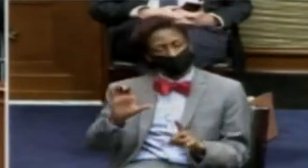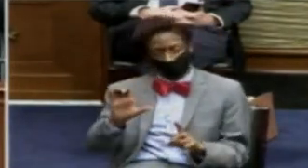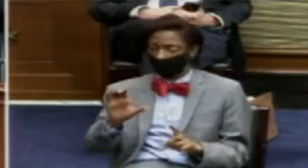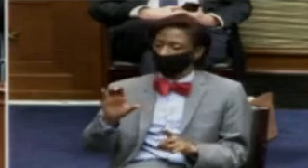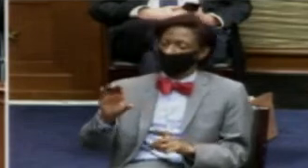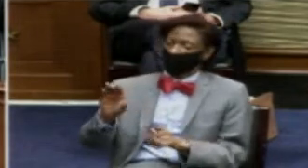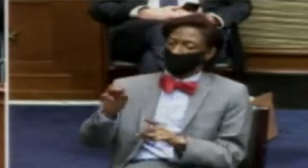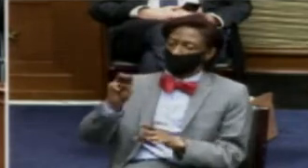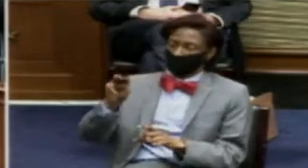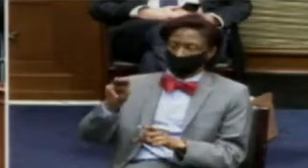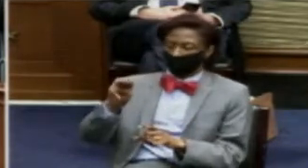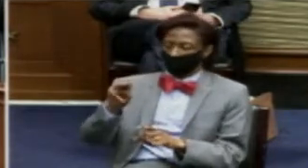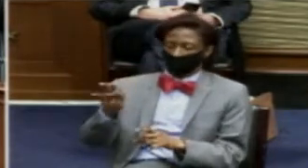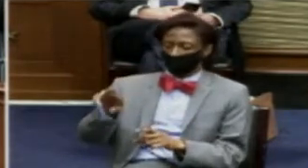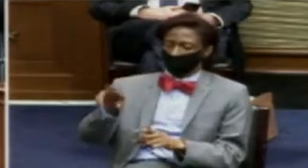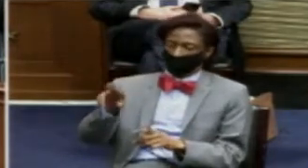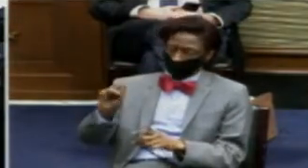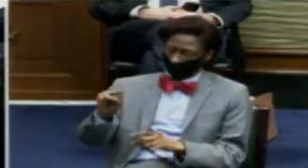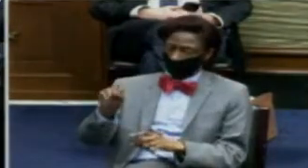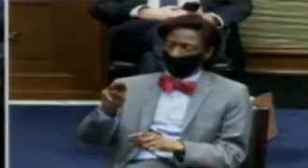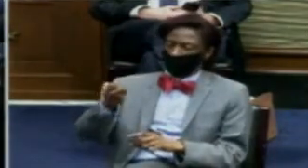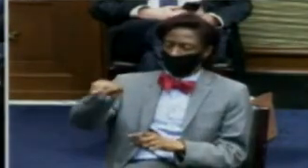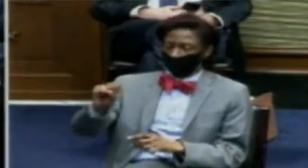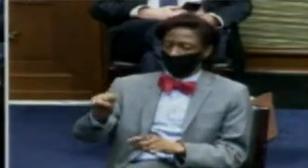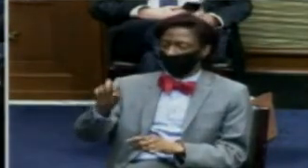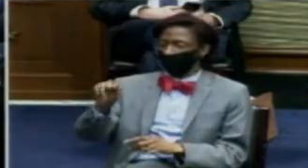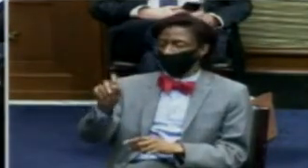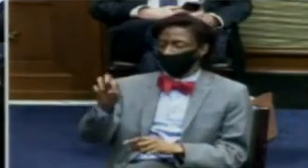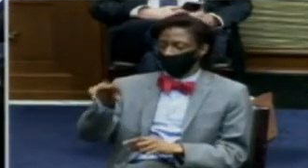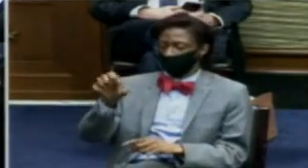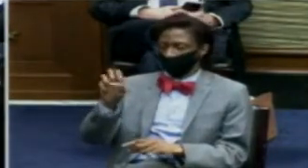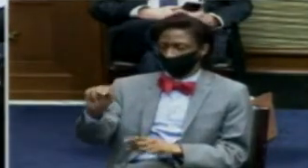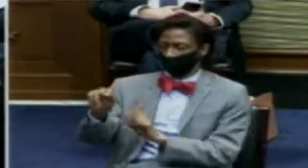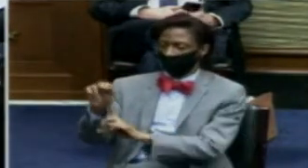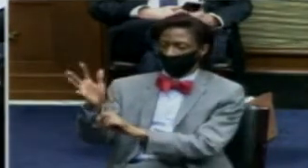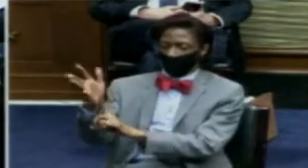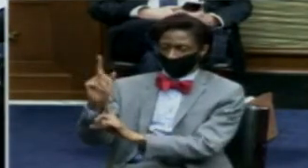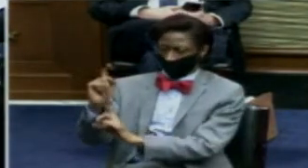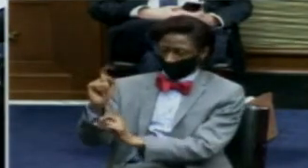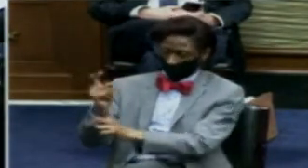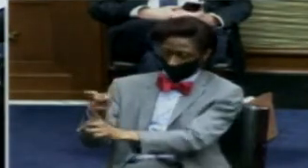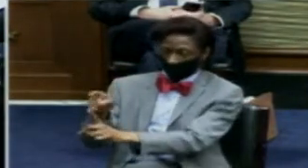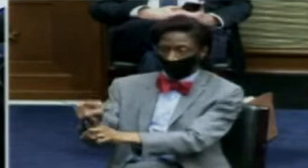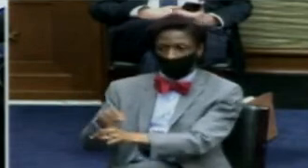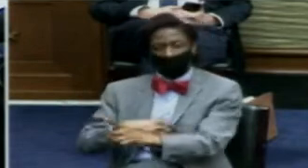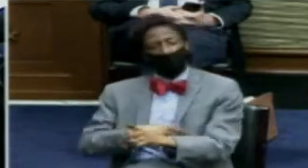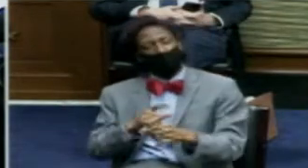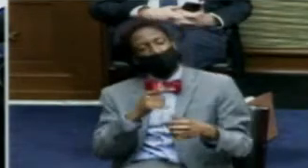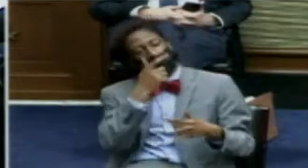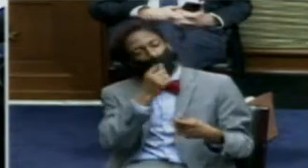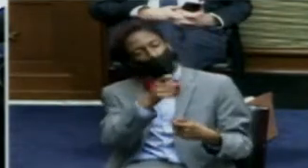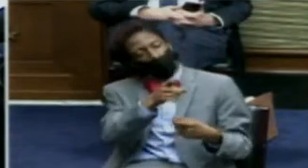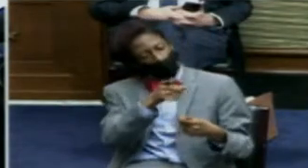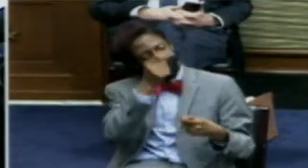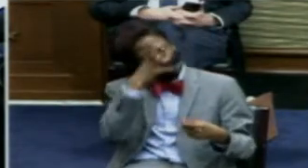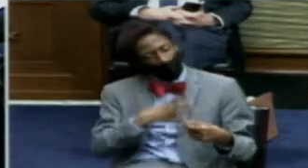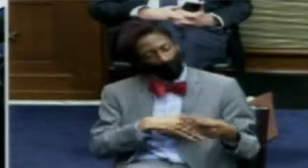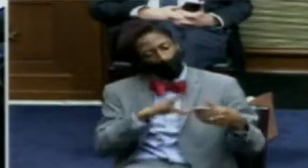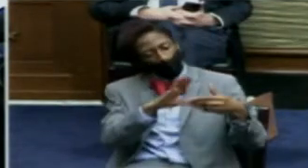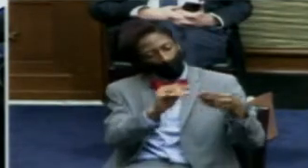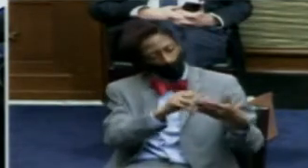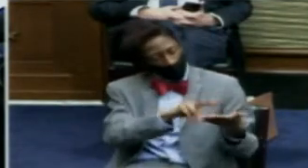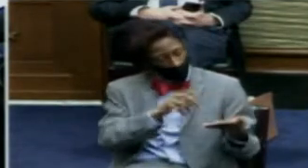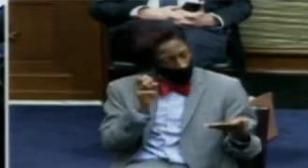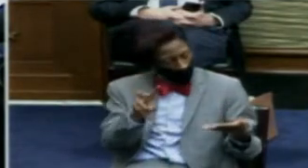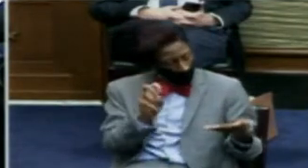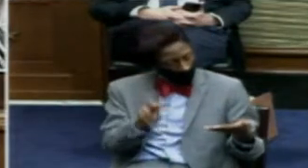is recognized for 5 minutes. It's interesting, Madam Chair, that the gentleman cites a small movement in